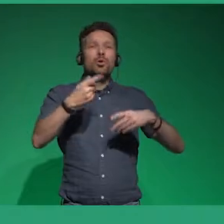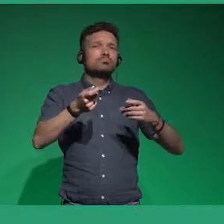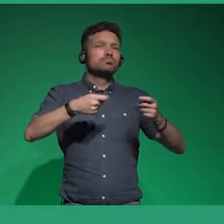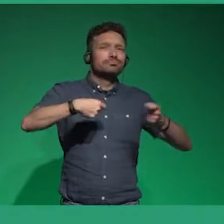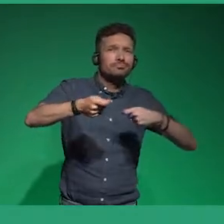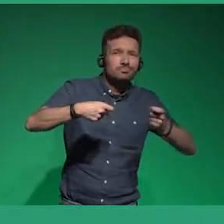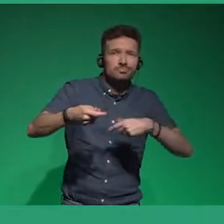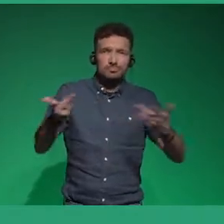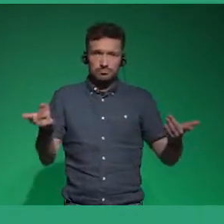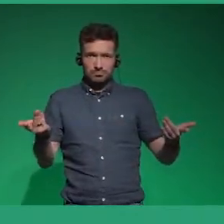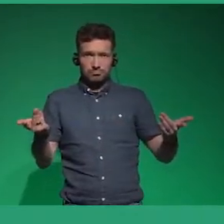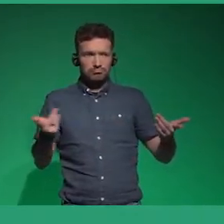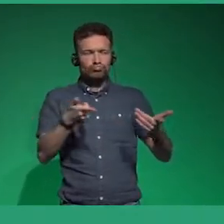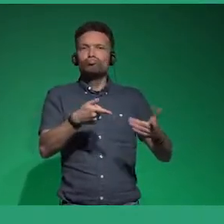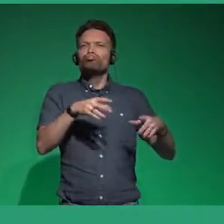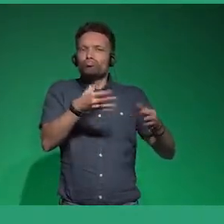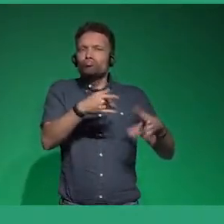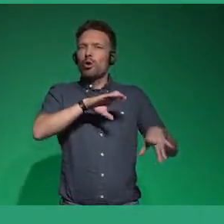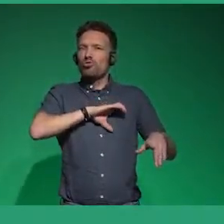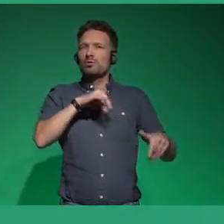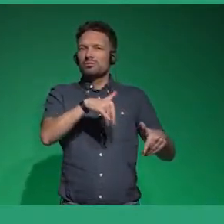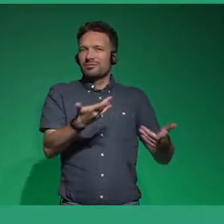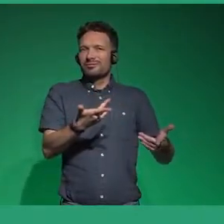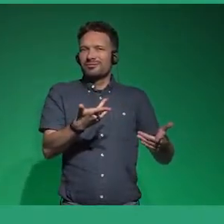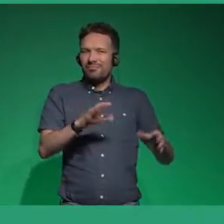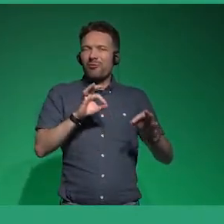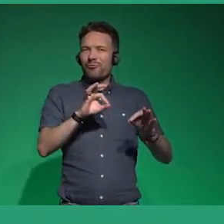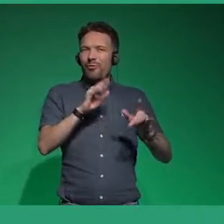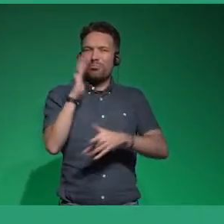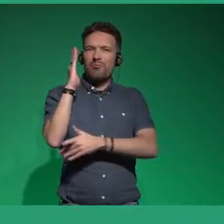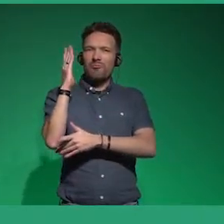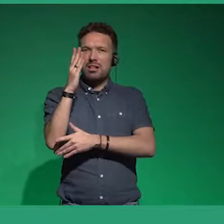trees or illegal logging, and also